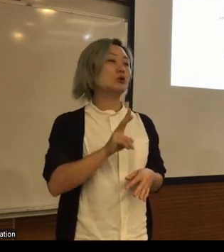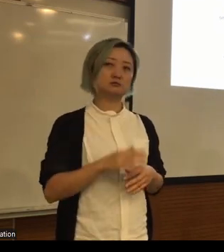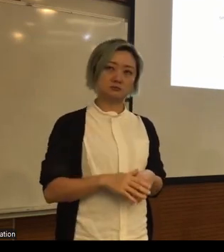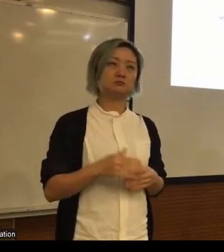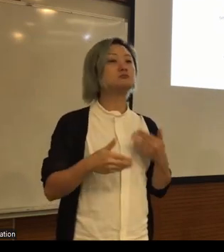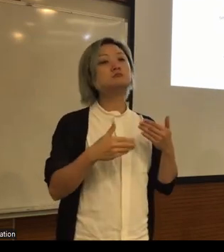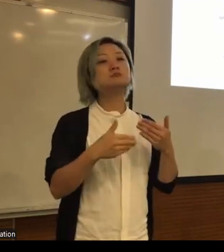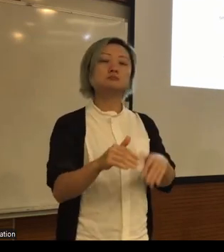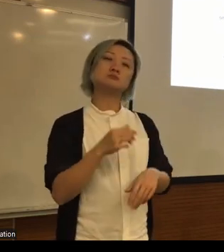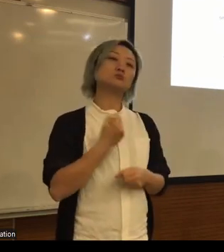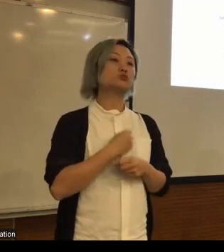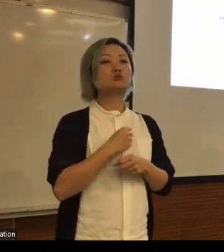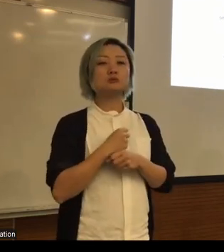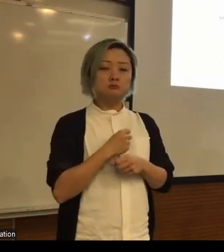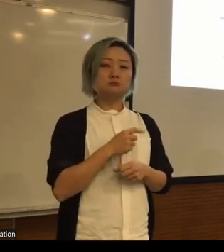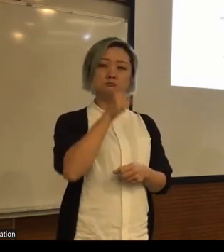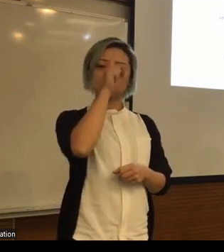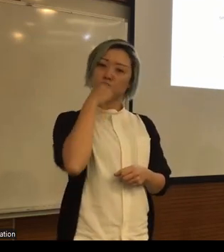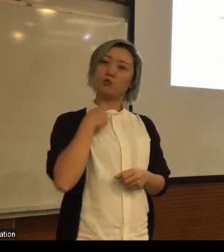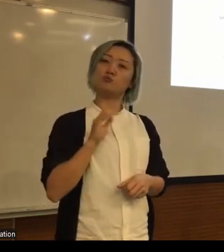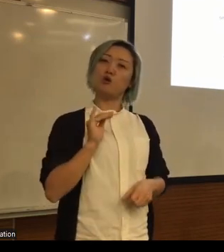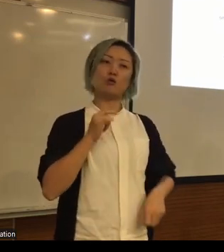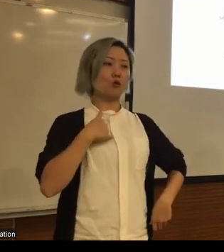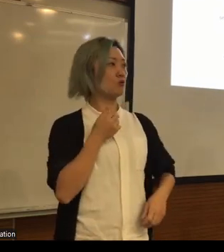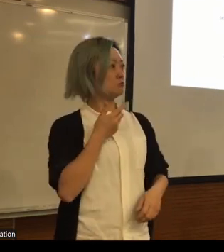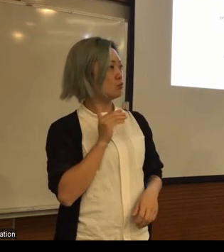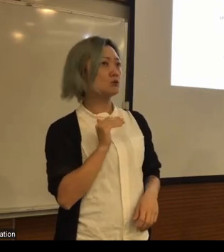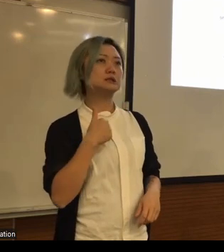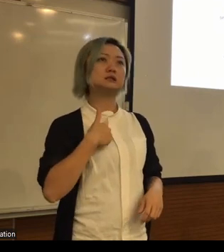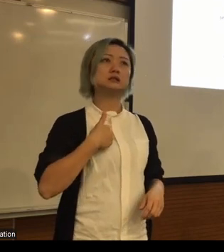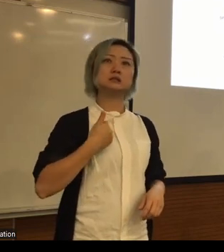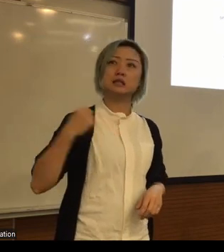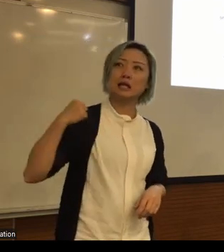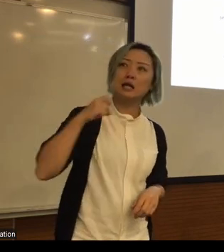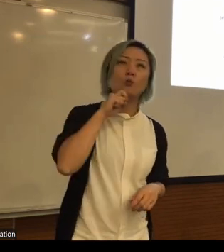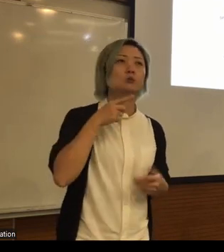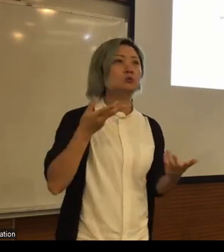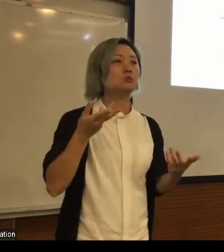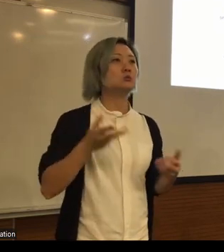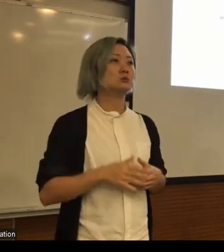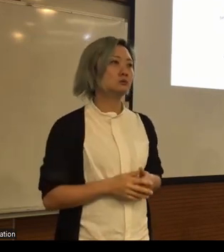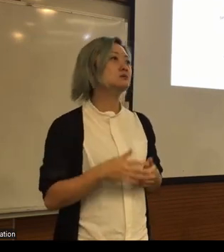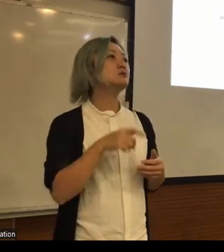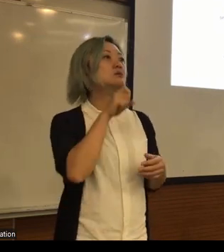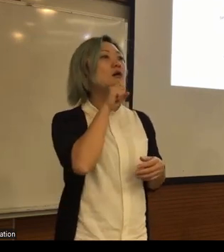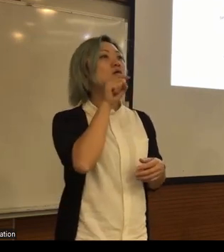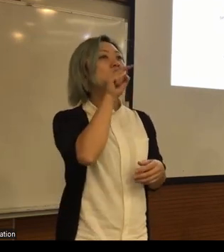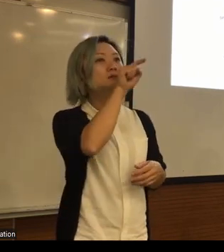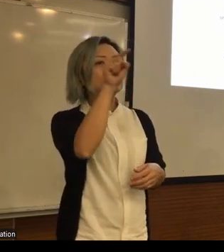so. But I think the idea is that you